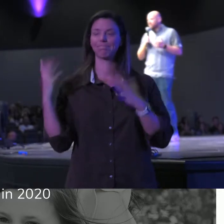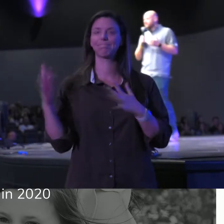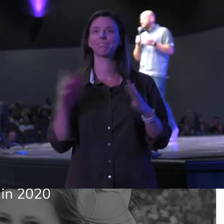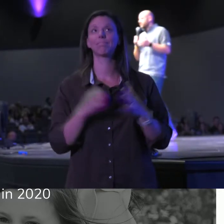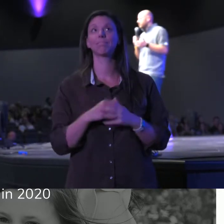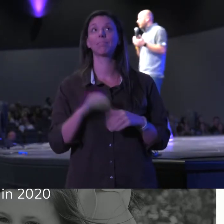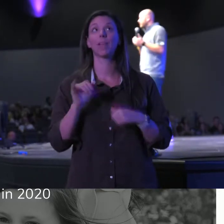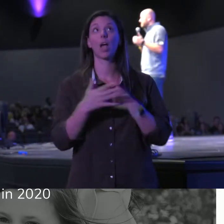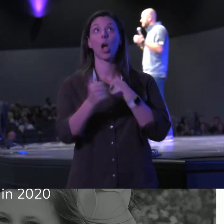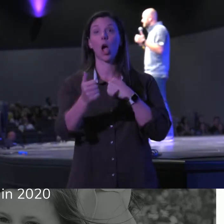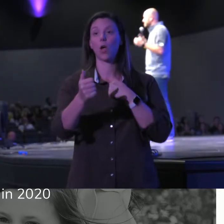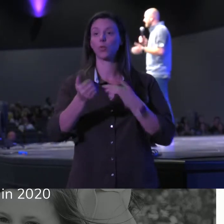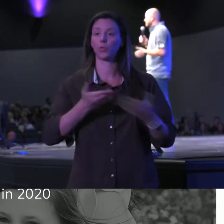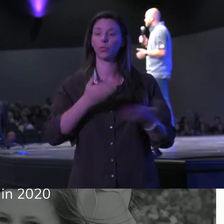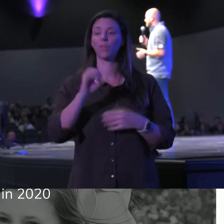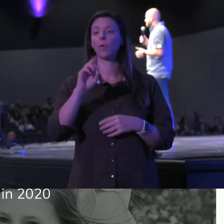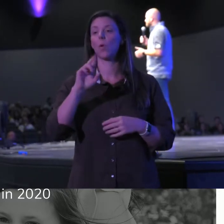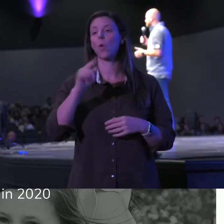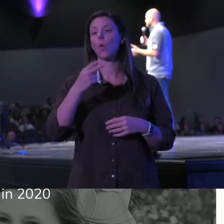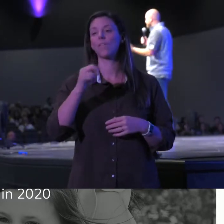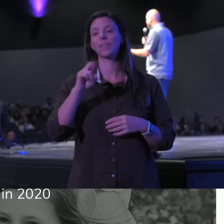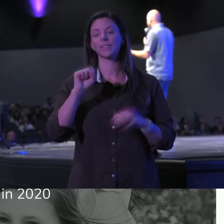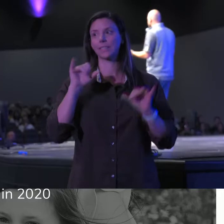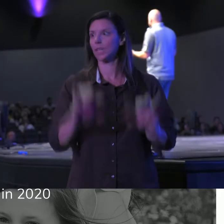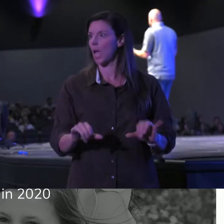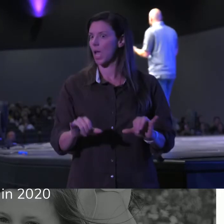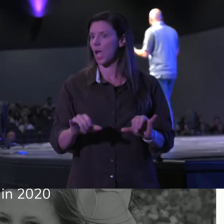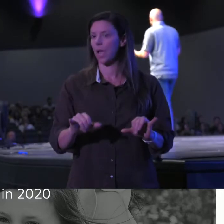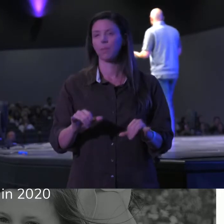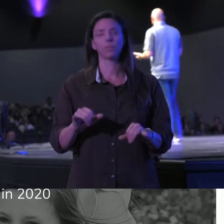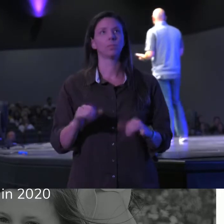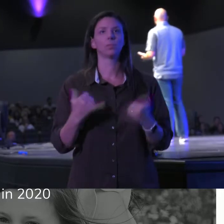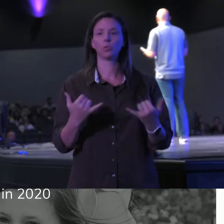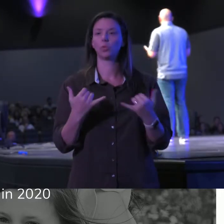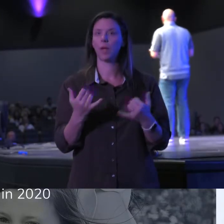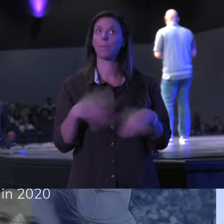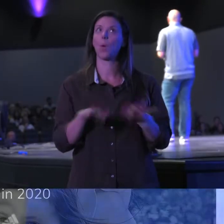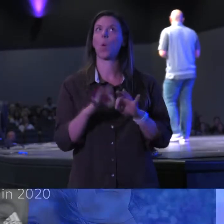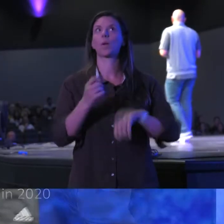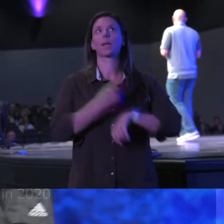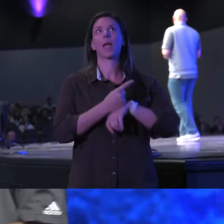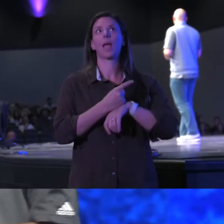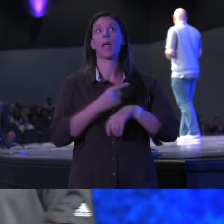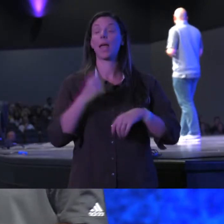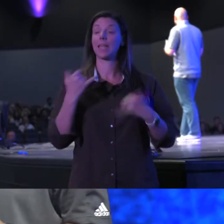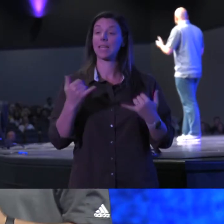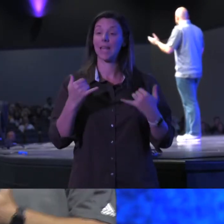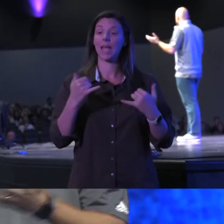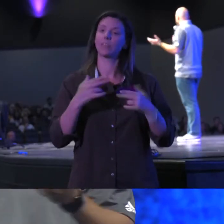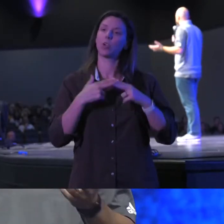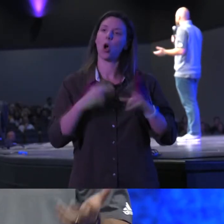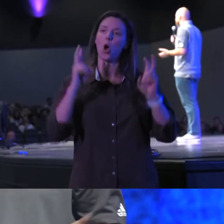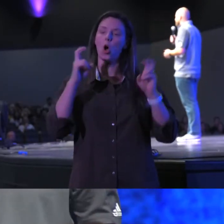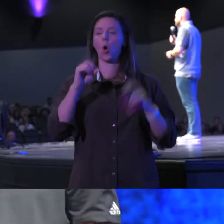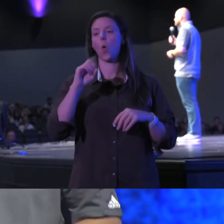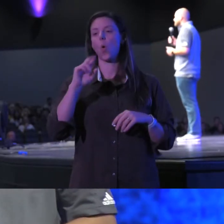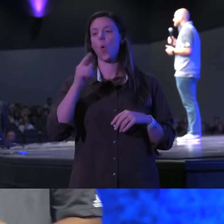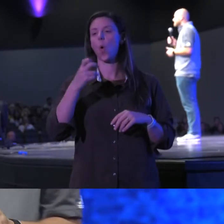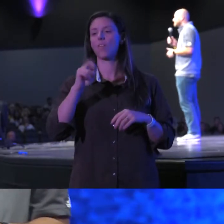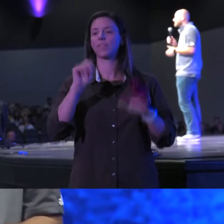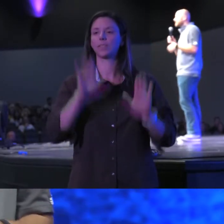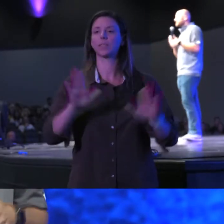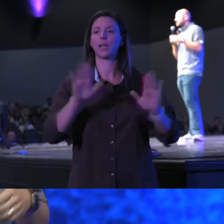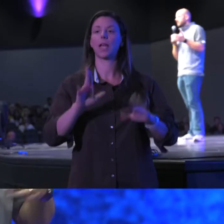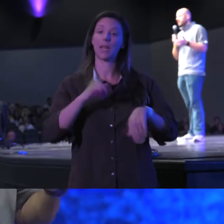That call to serve orphans has not changed. Today is an important day for that. Today is Orphan Sunday, where nationally we recognize